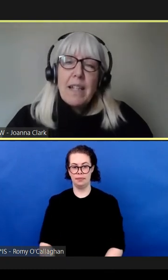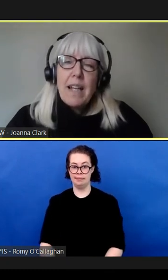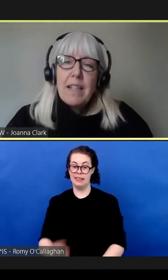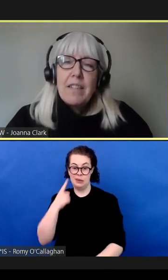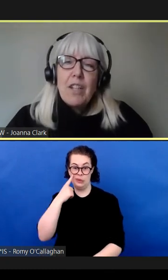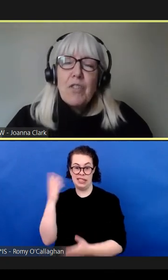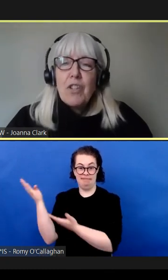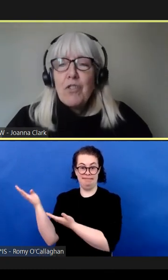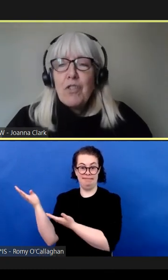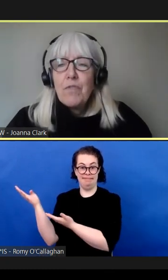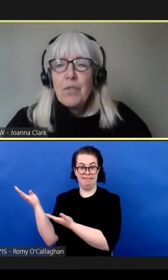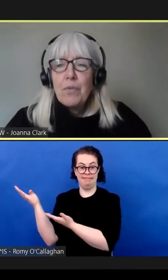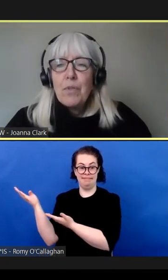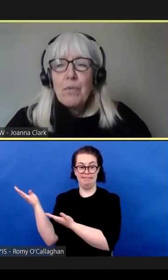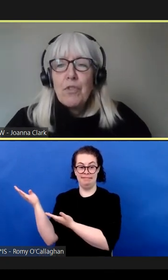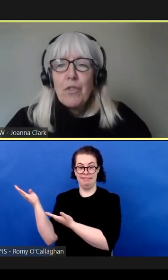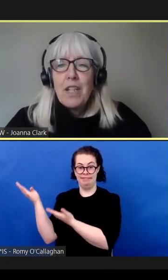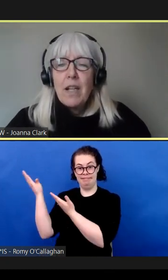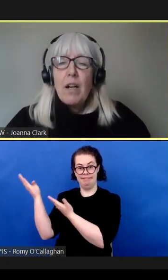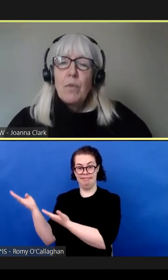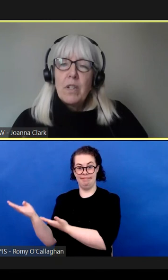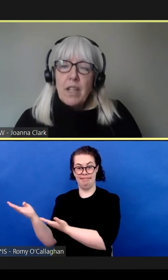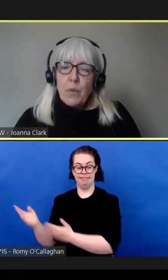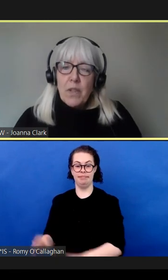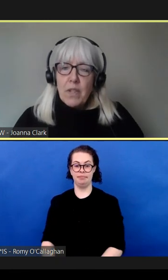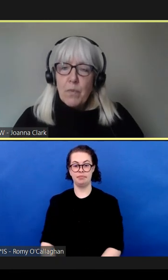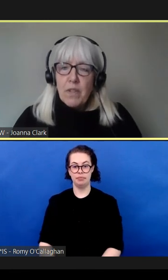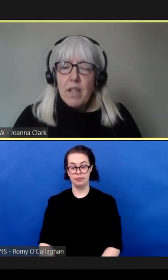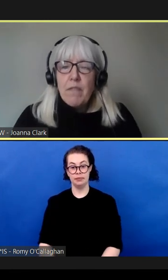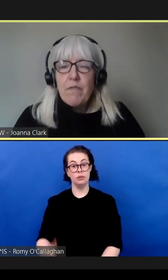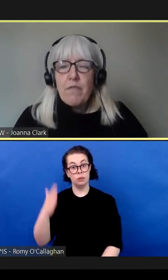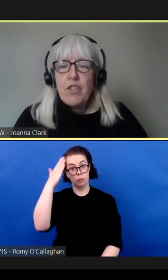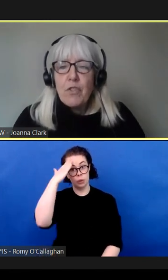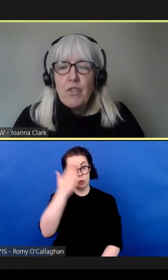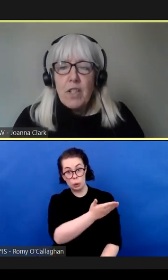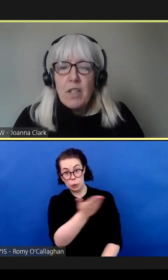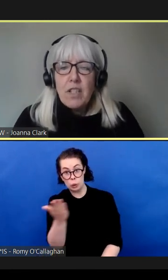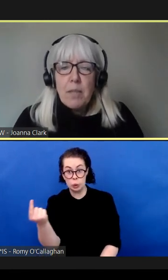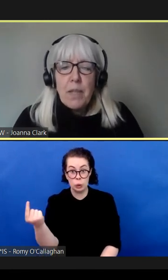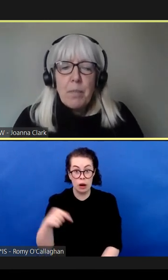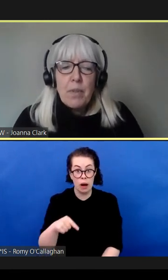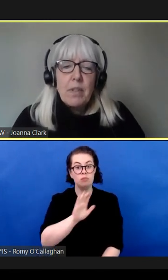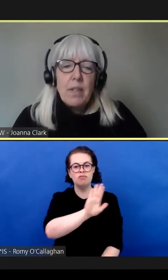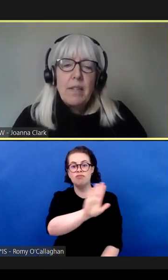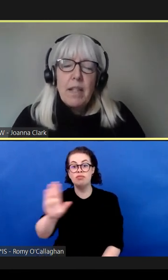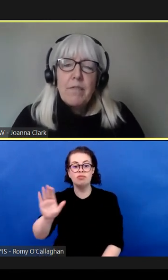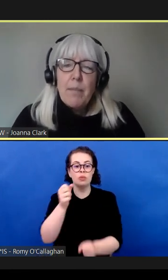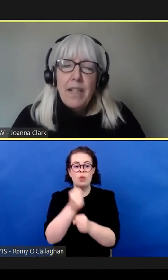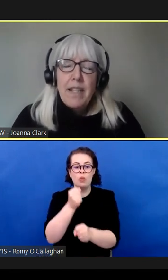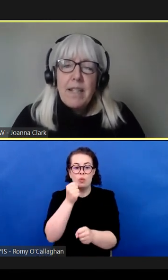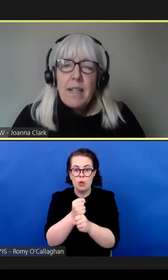We know that a lot of you who join are working with deaf children and young people and